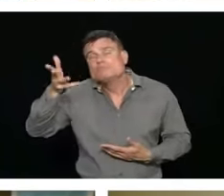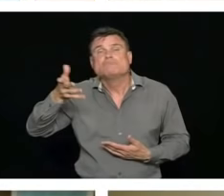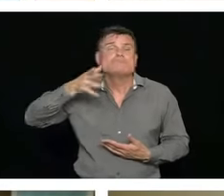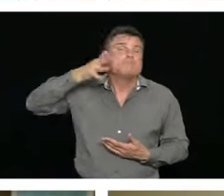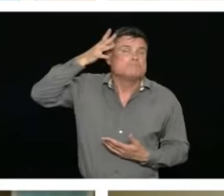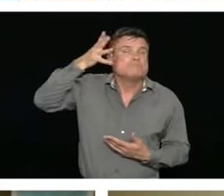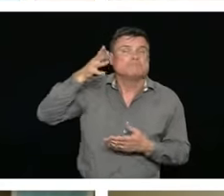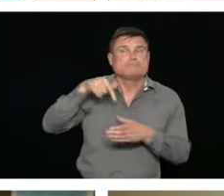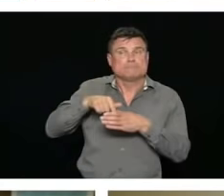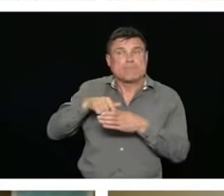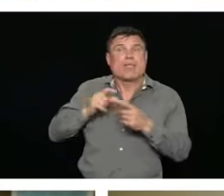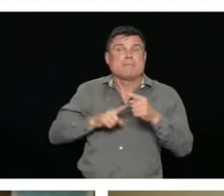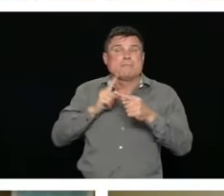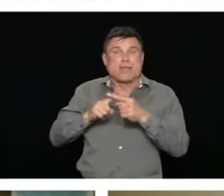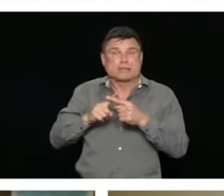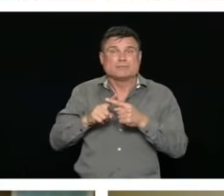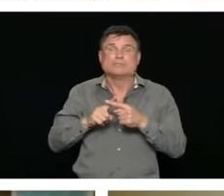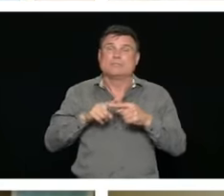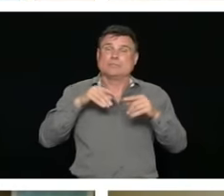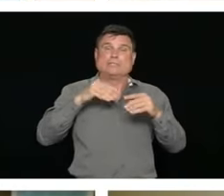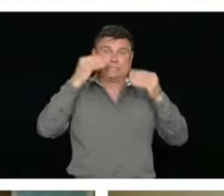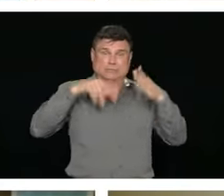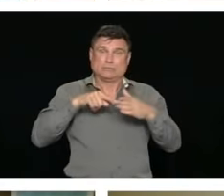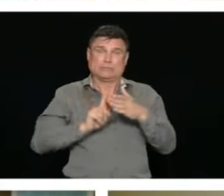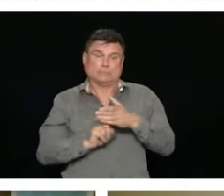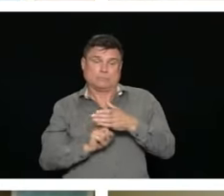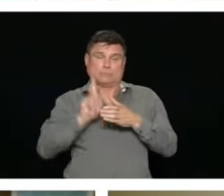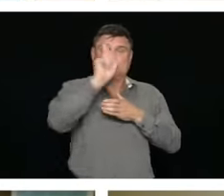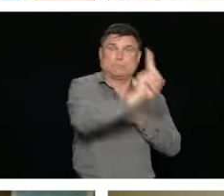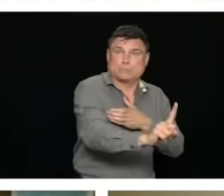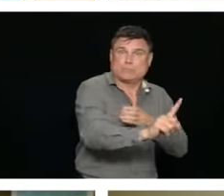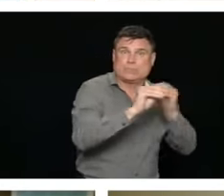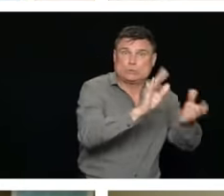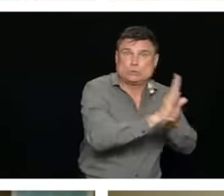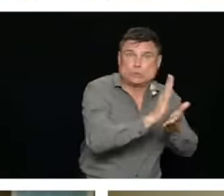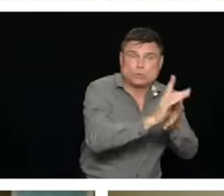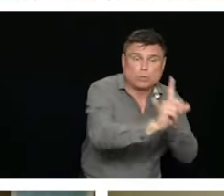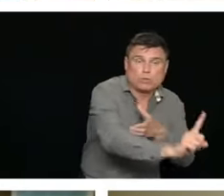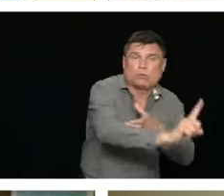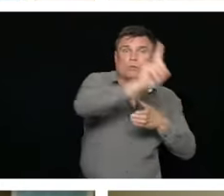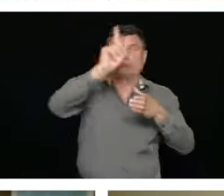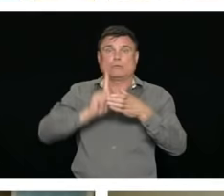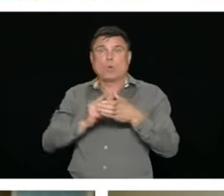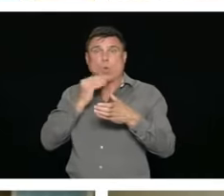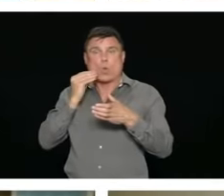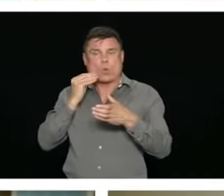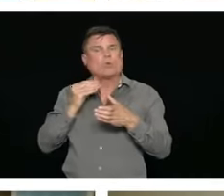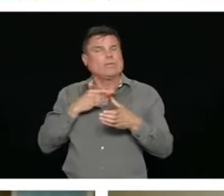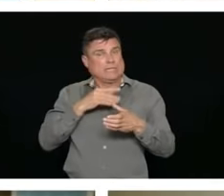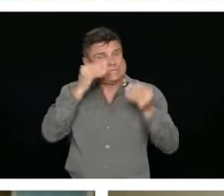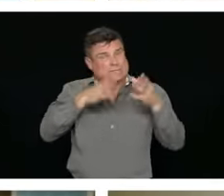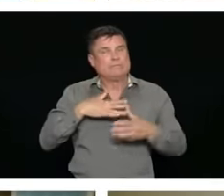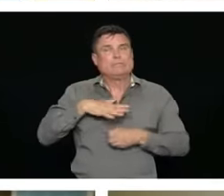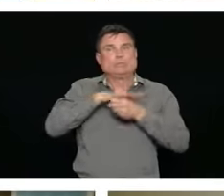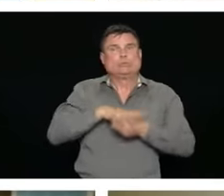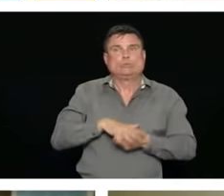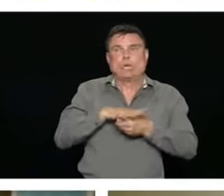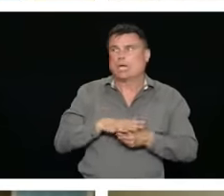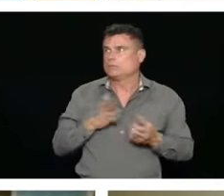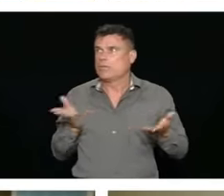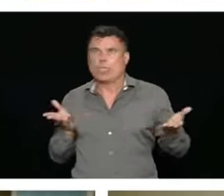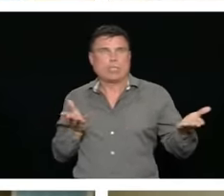vulnerable family members on the top of the stress of caring for our children in our classes? And I had a friend ask me a similar question, actually.